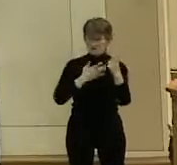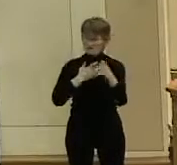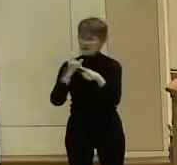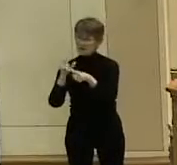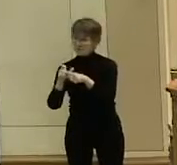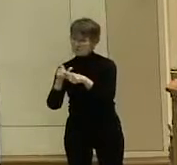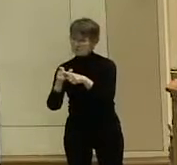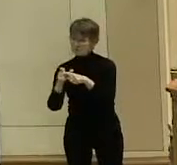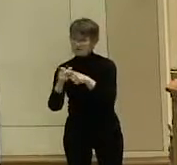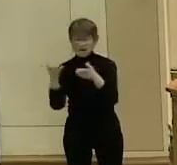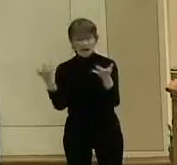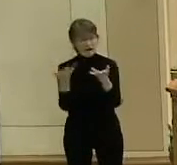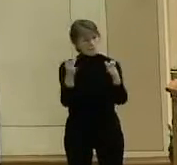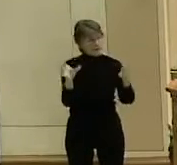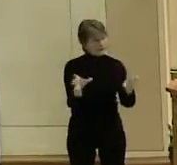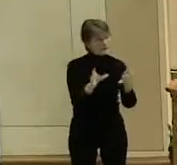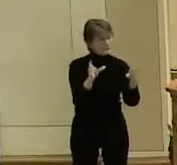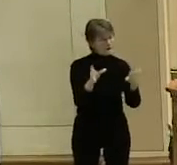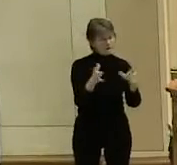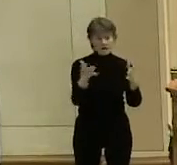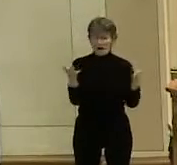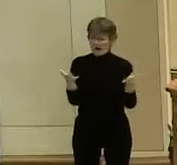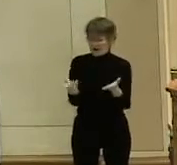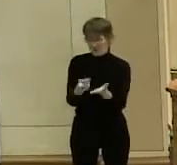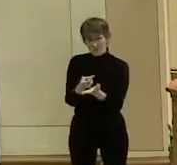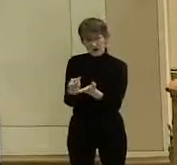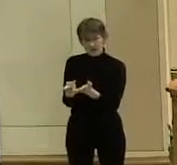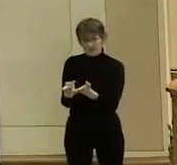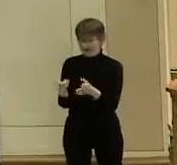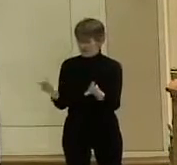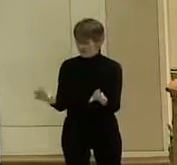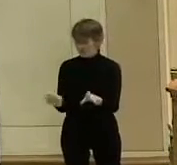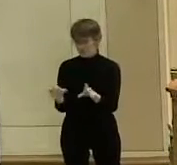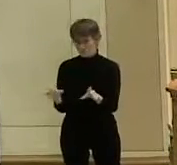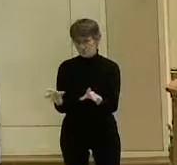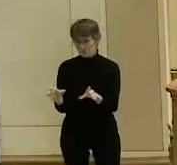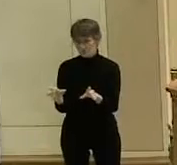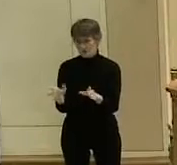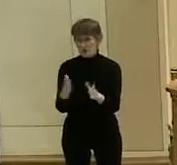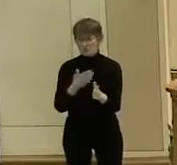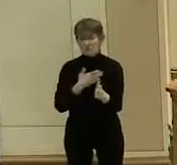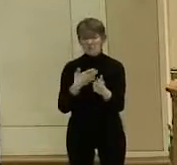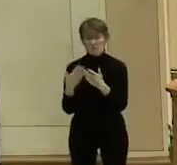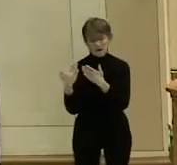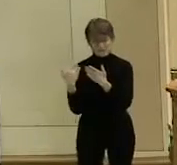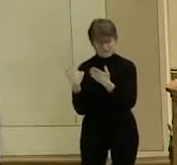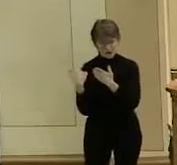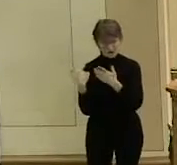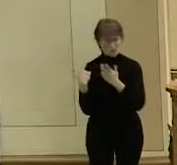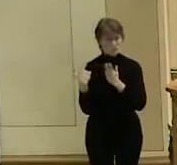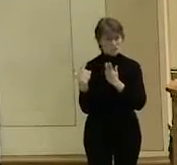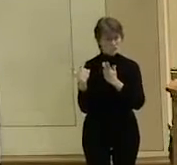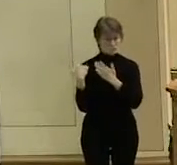thoughts and in my words, in what I have done, and what I have failed to do,